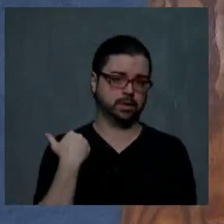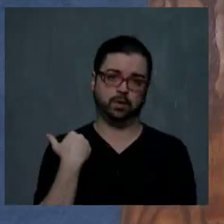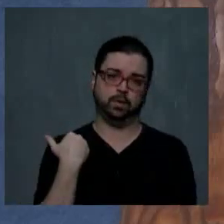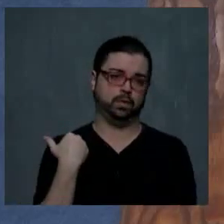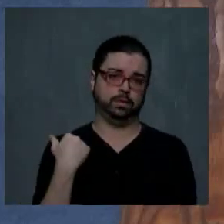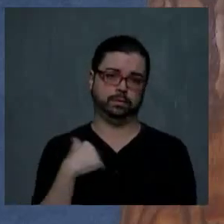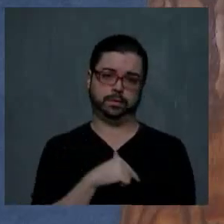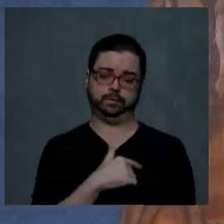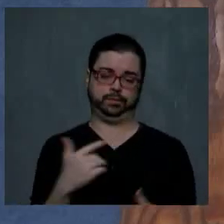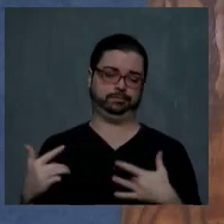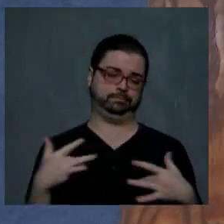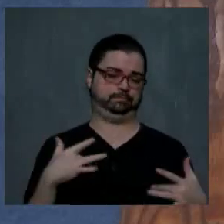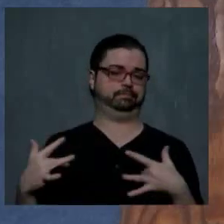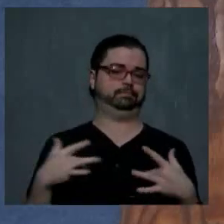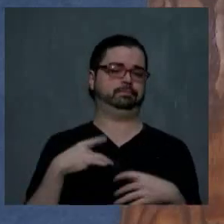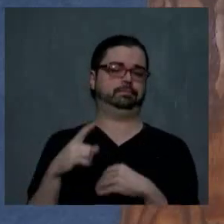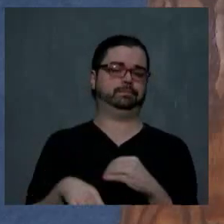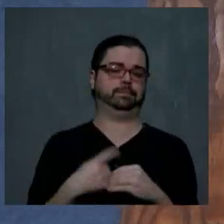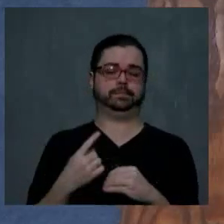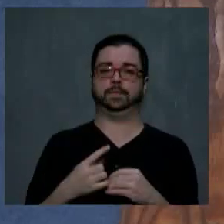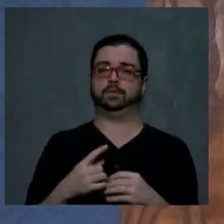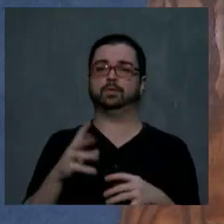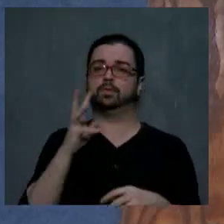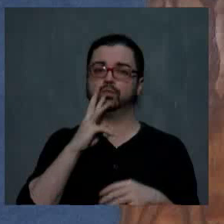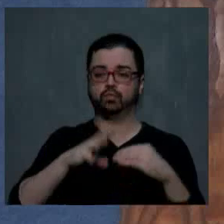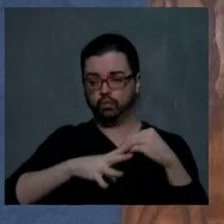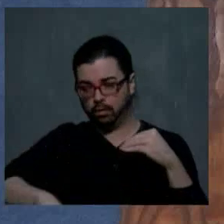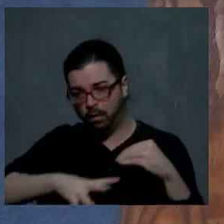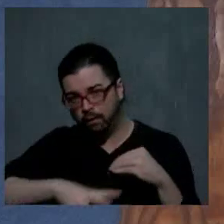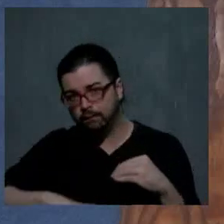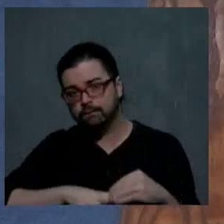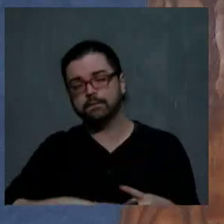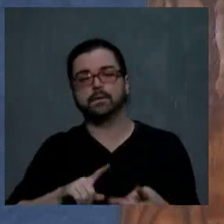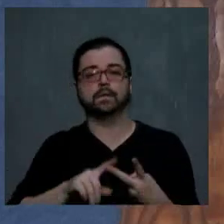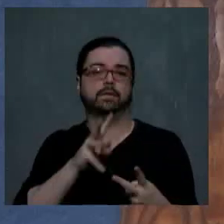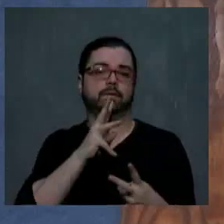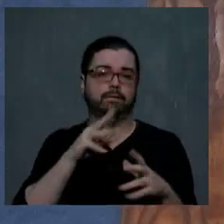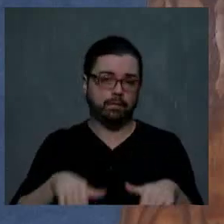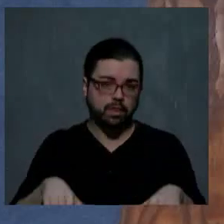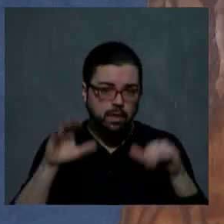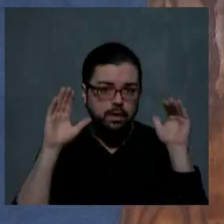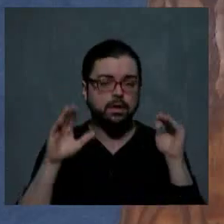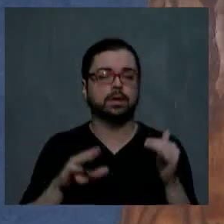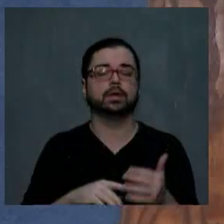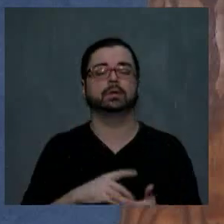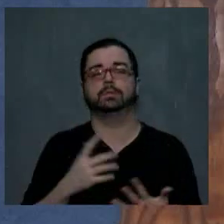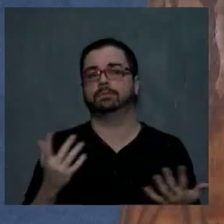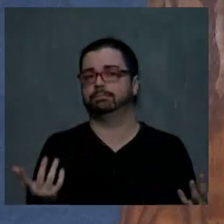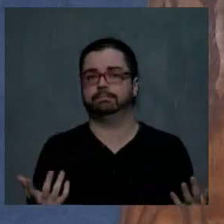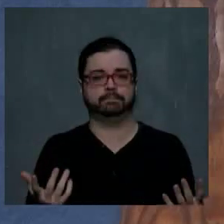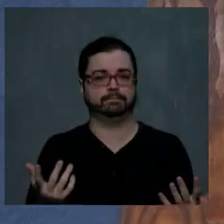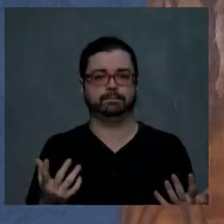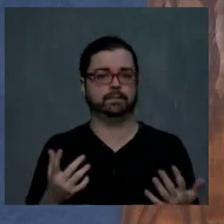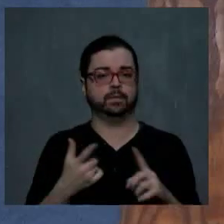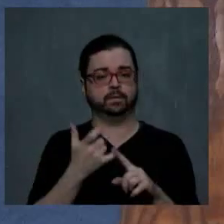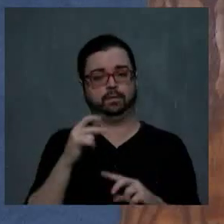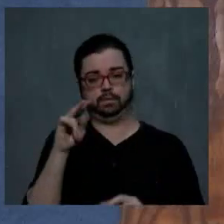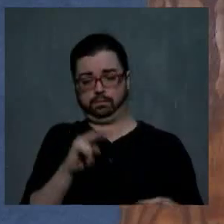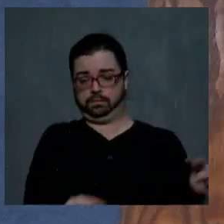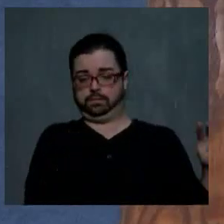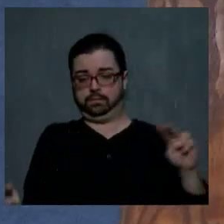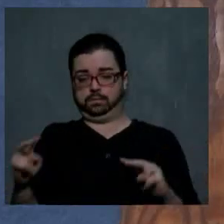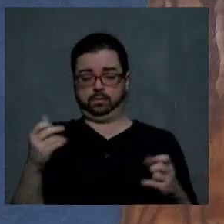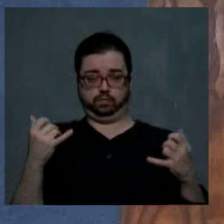We are concerned about runoff, flooding. In essence, you know, from what it really looks like right